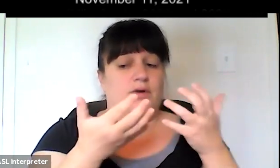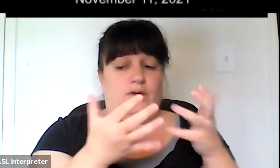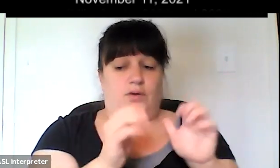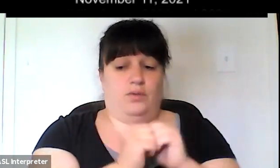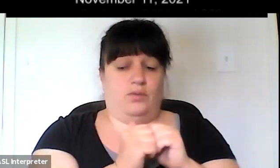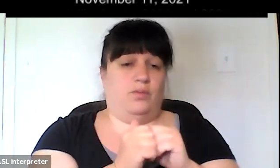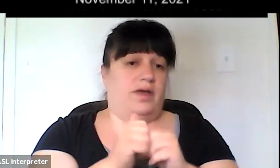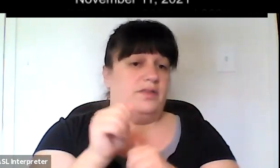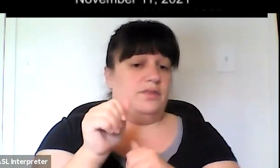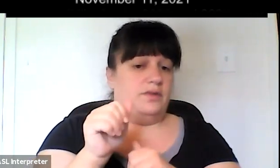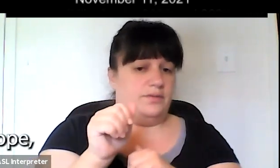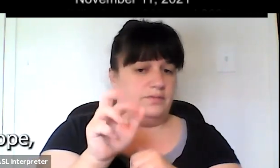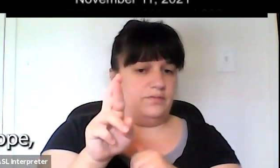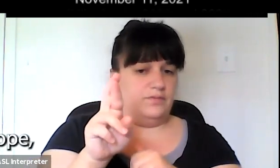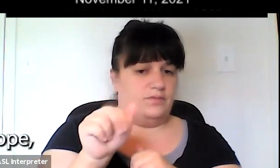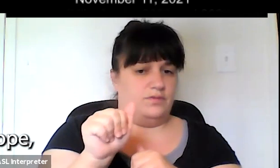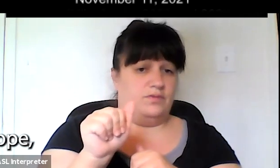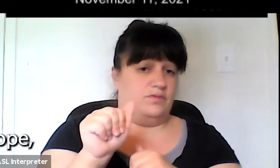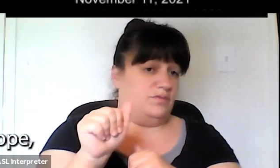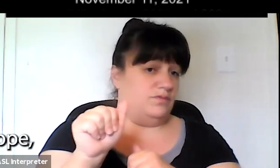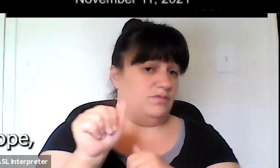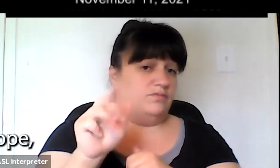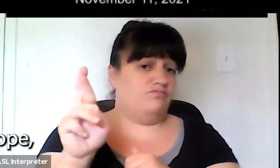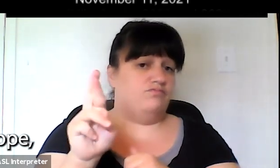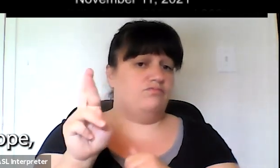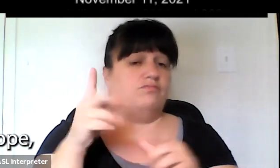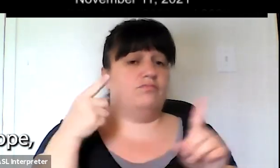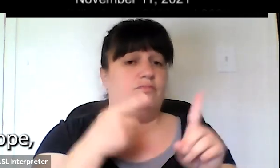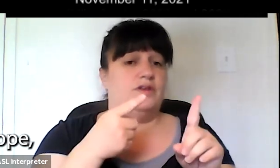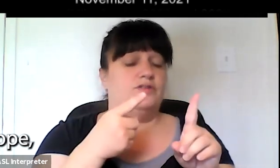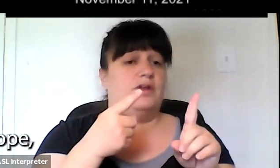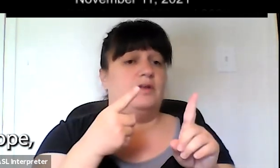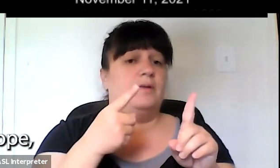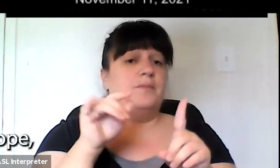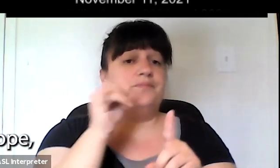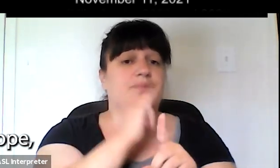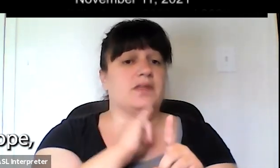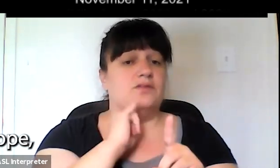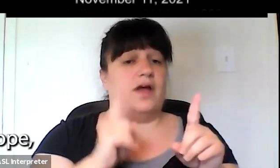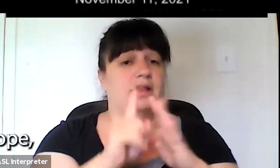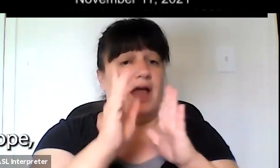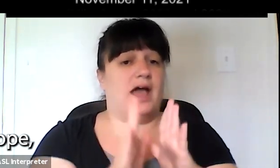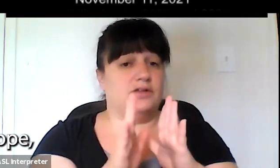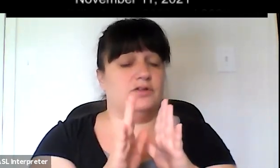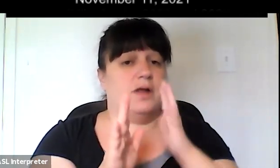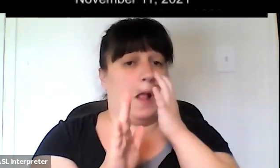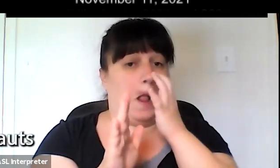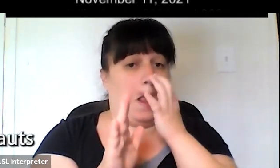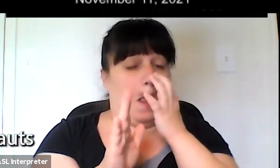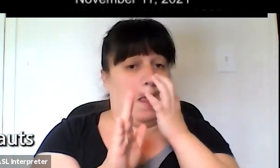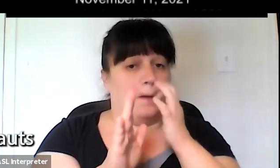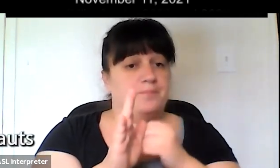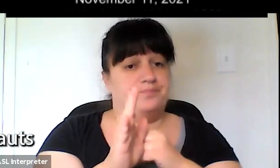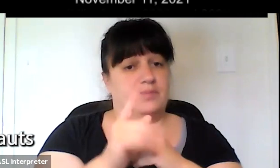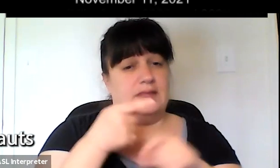the Rakia mission, which is a mission fostered by Israeli astronaut Eitan Stib, who